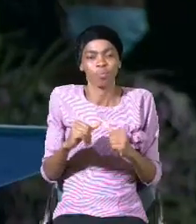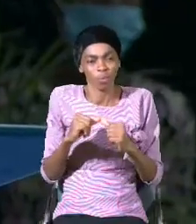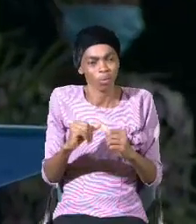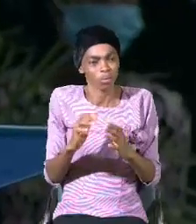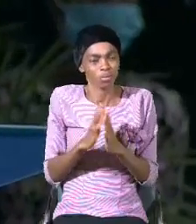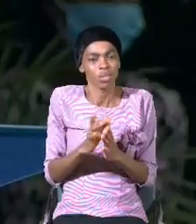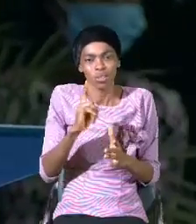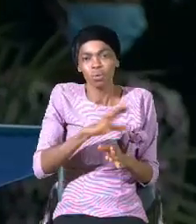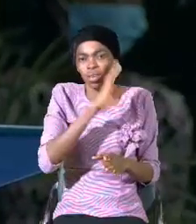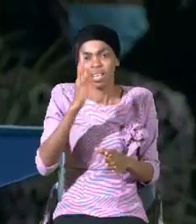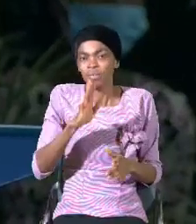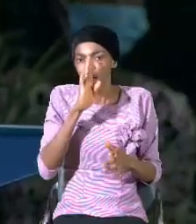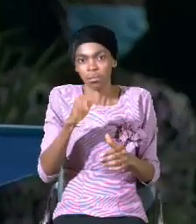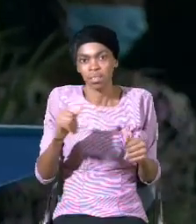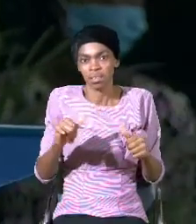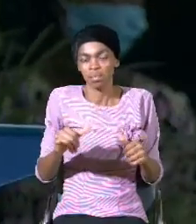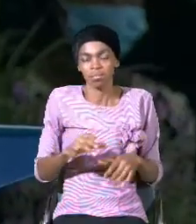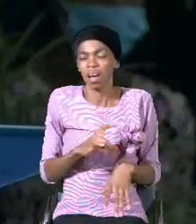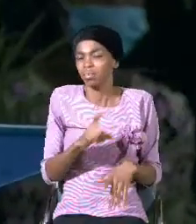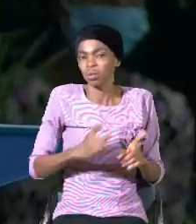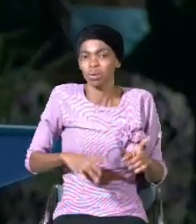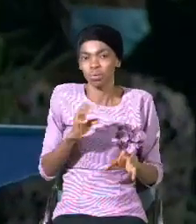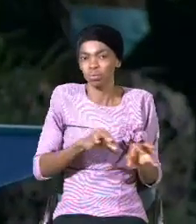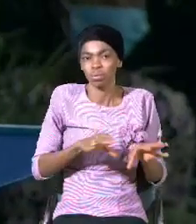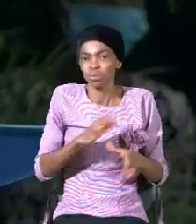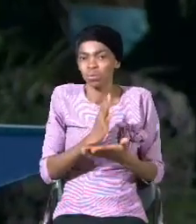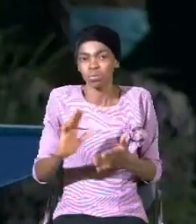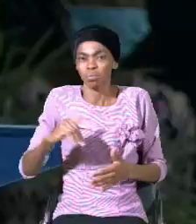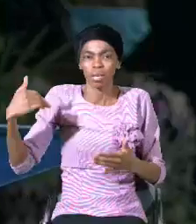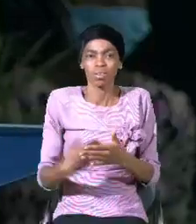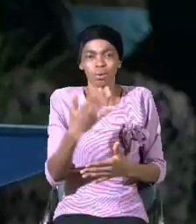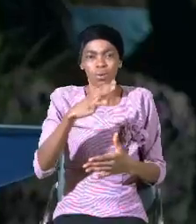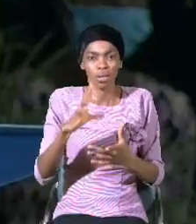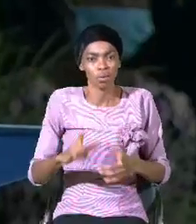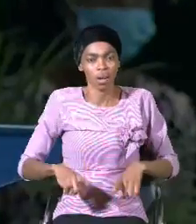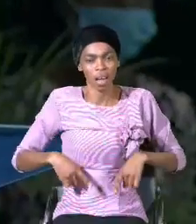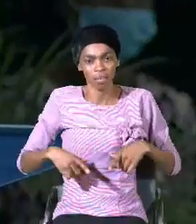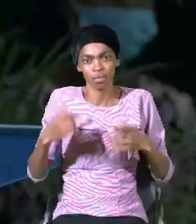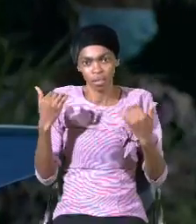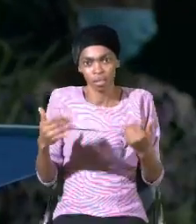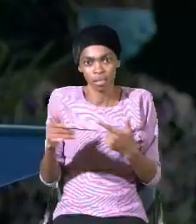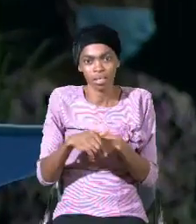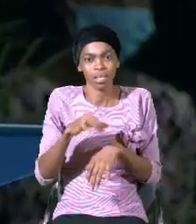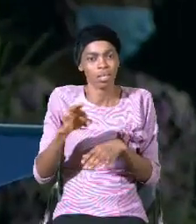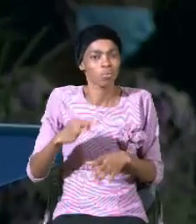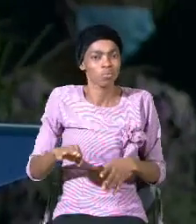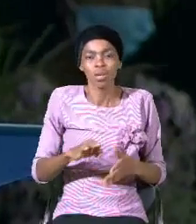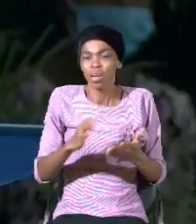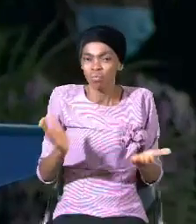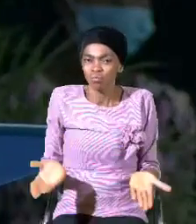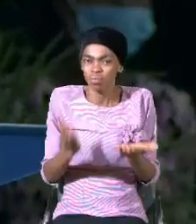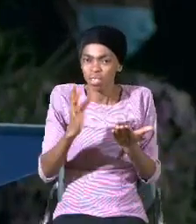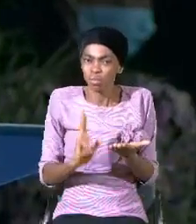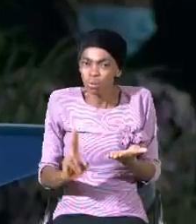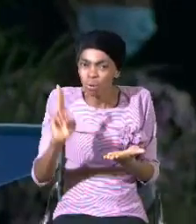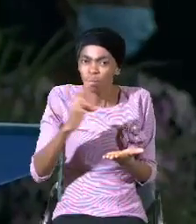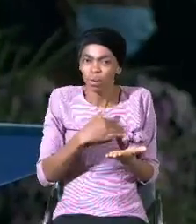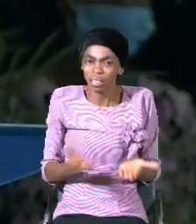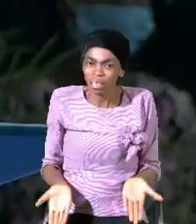the same. The Lord is going to do something new in your life today. He's going to raise you up. He's going to lift you